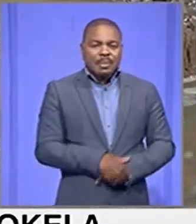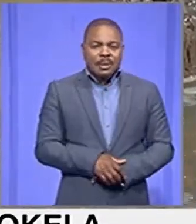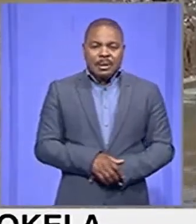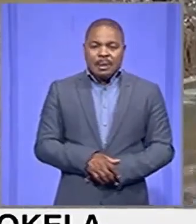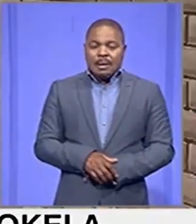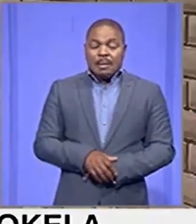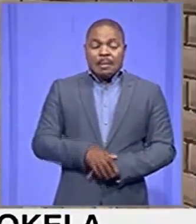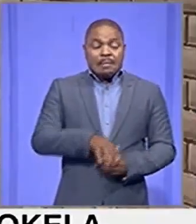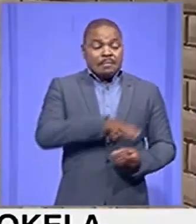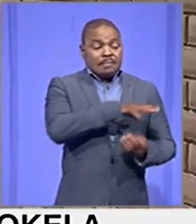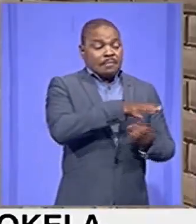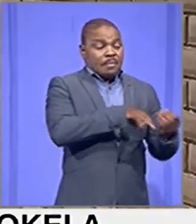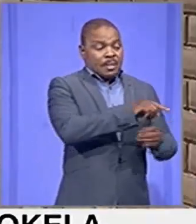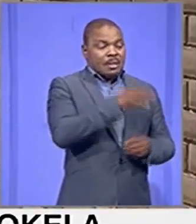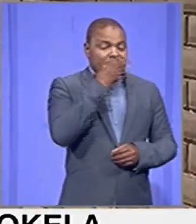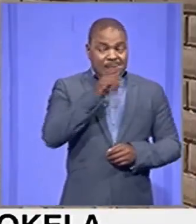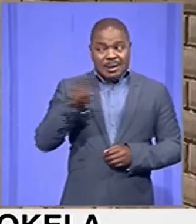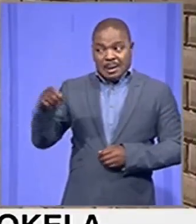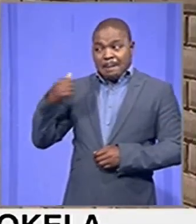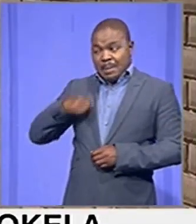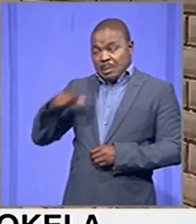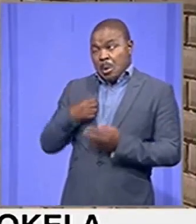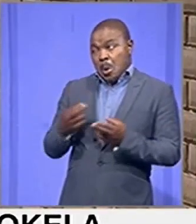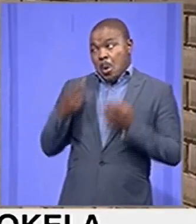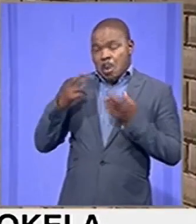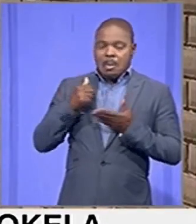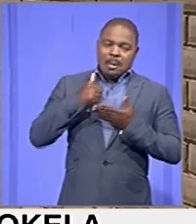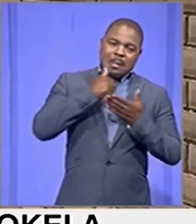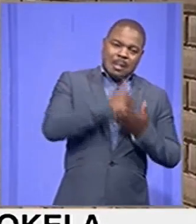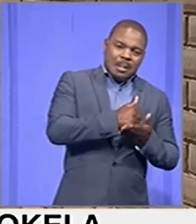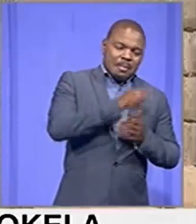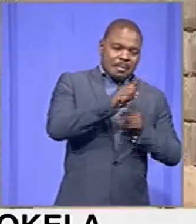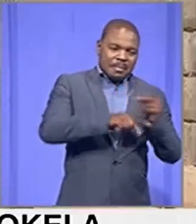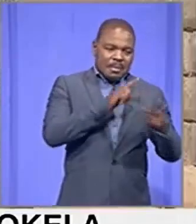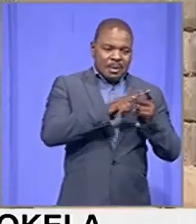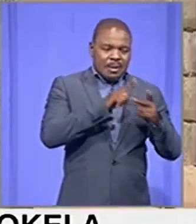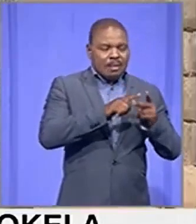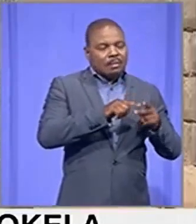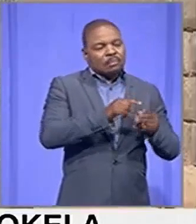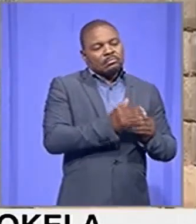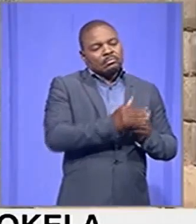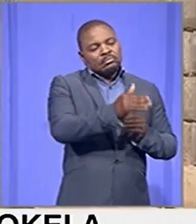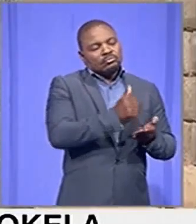ha masepala a tlilo ananela mathata a bona mme a ba pholose ho sena.